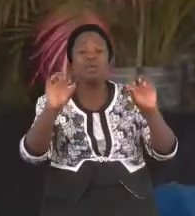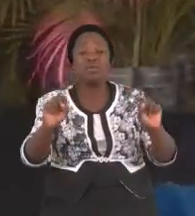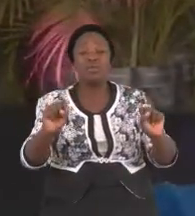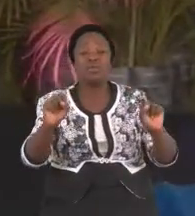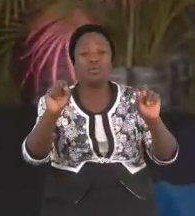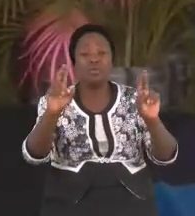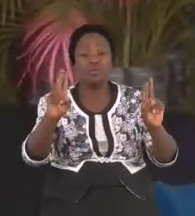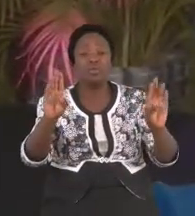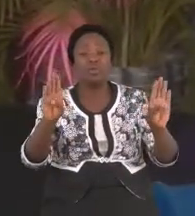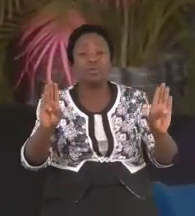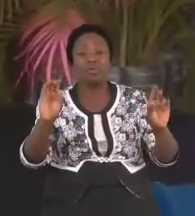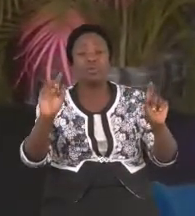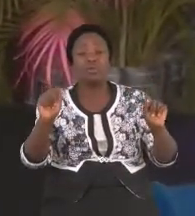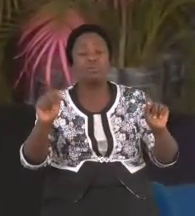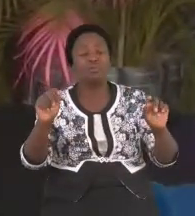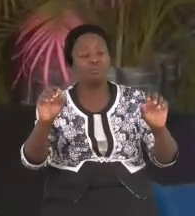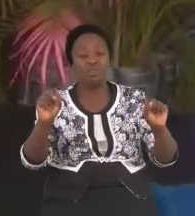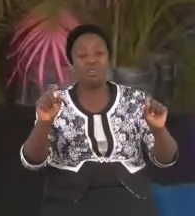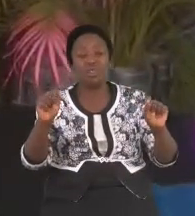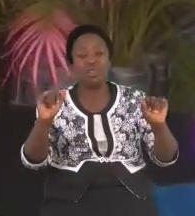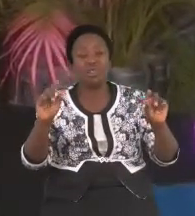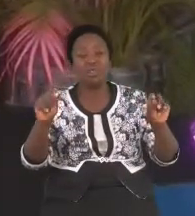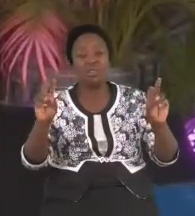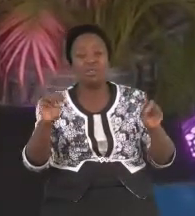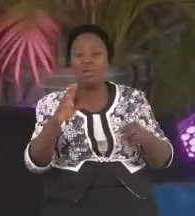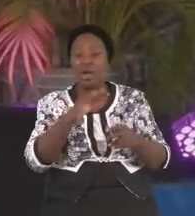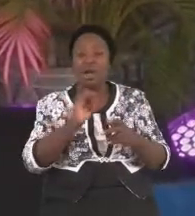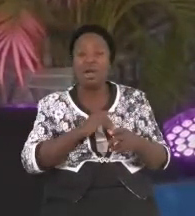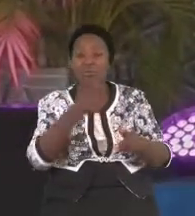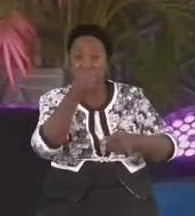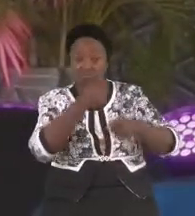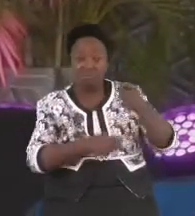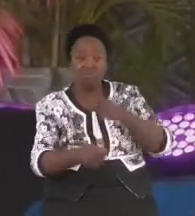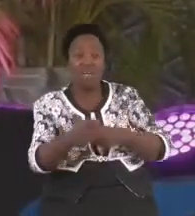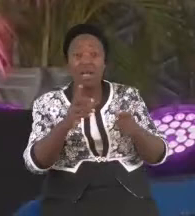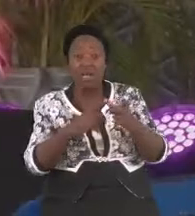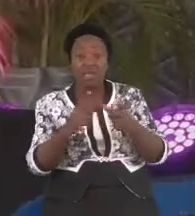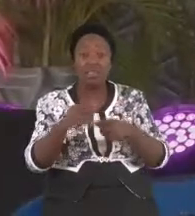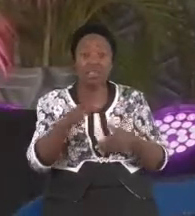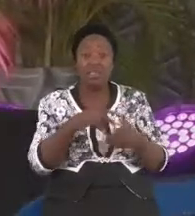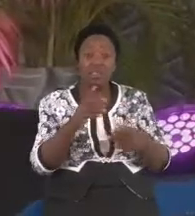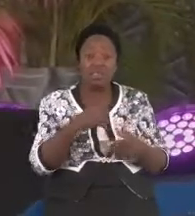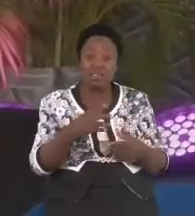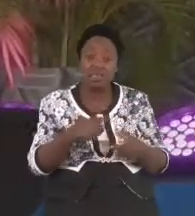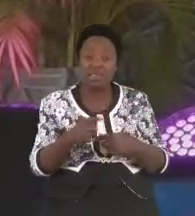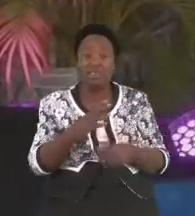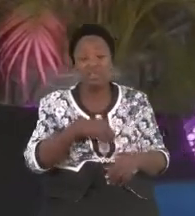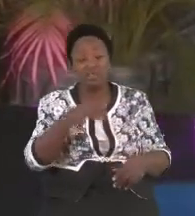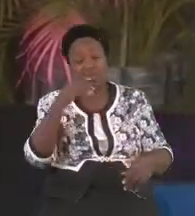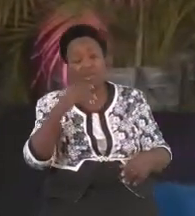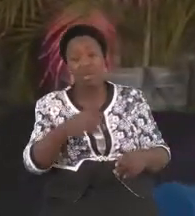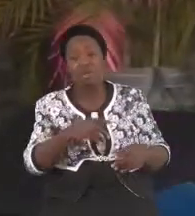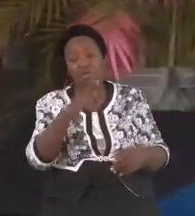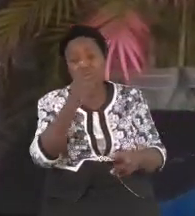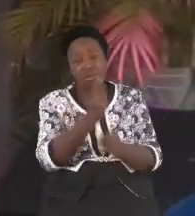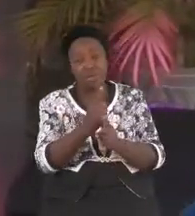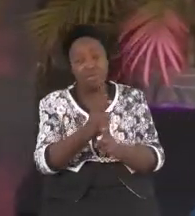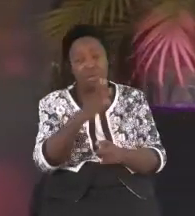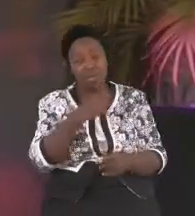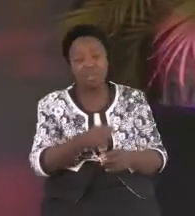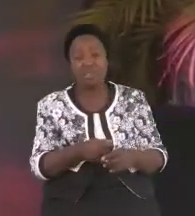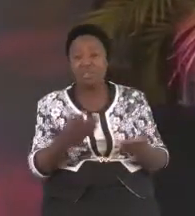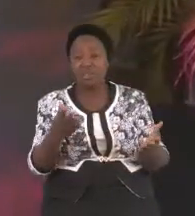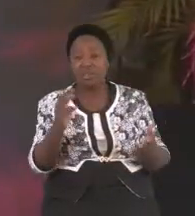satisfactory substitute. He satisfied the justice of God. No fault, no